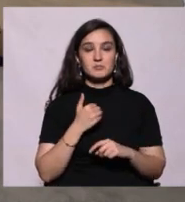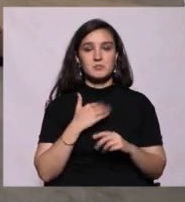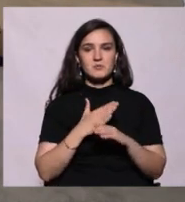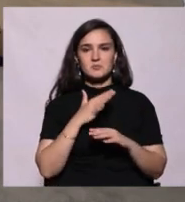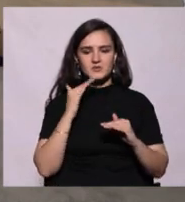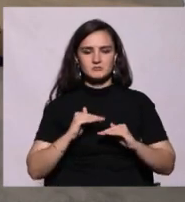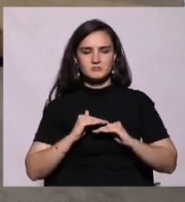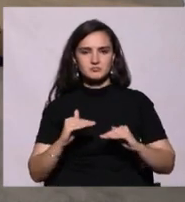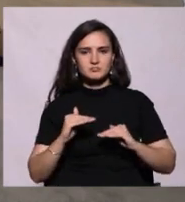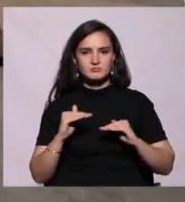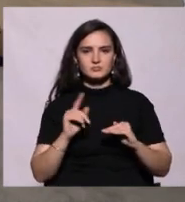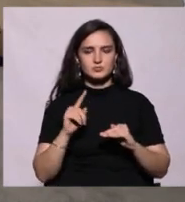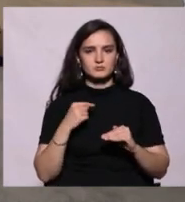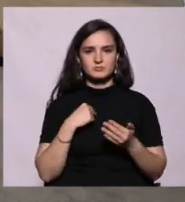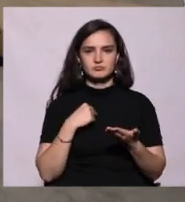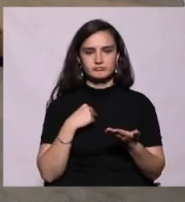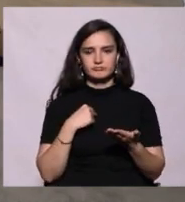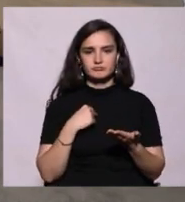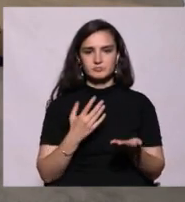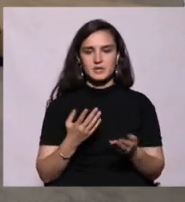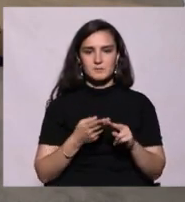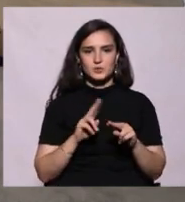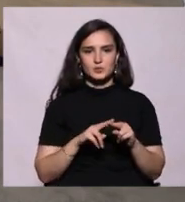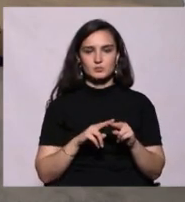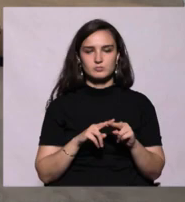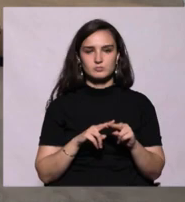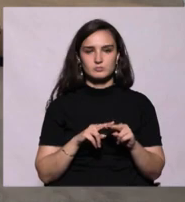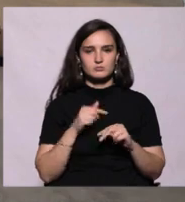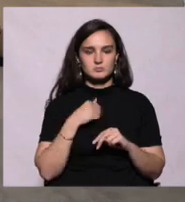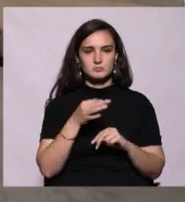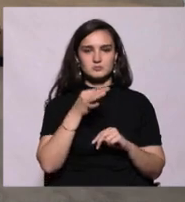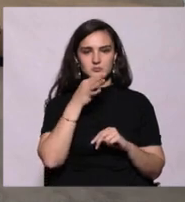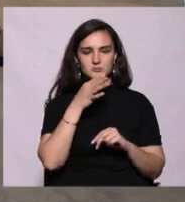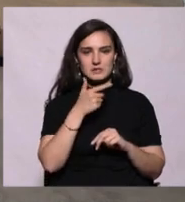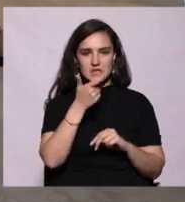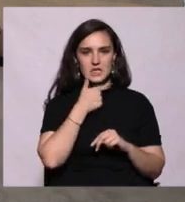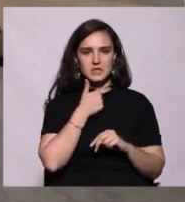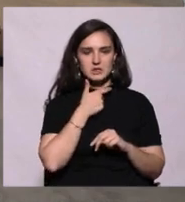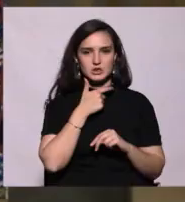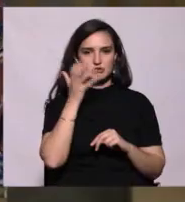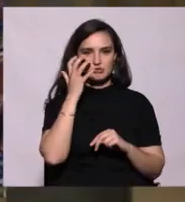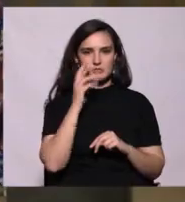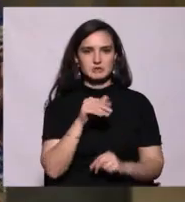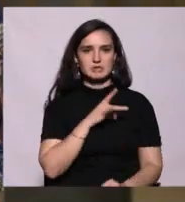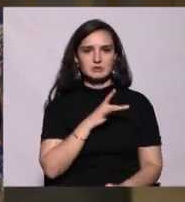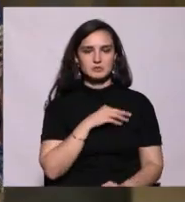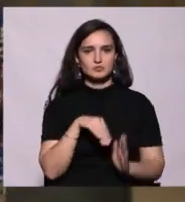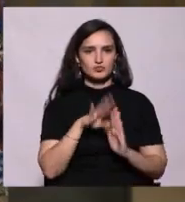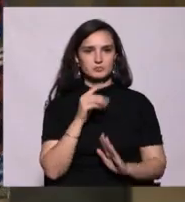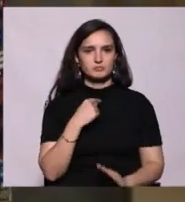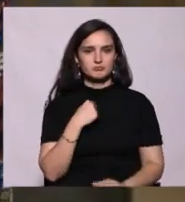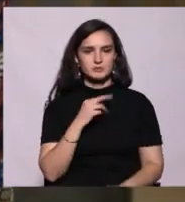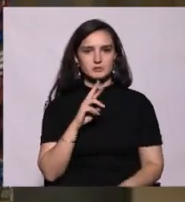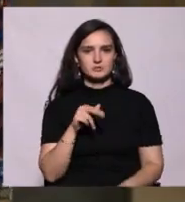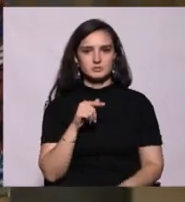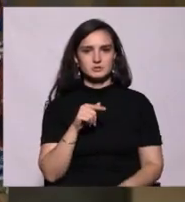or brown. I have that quite a lot at home. So I would go with the classic black and white and